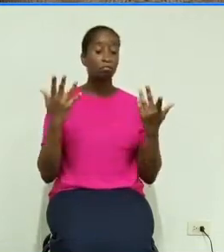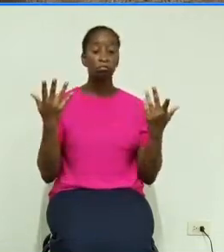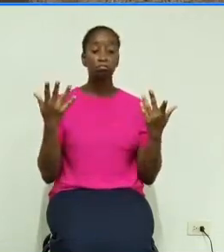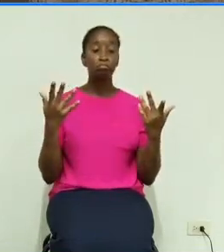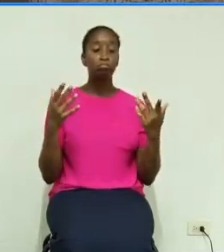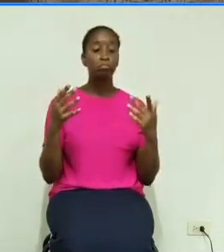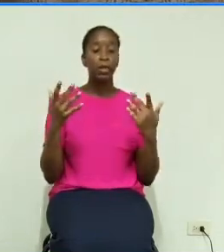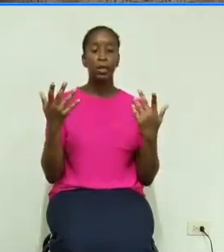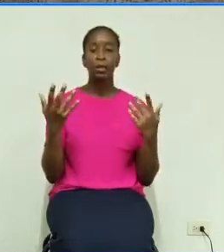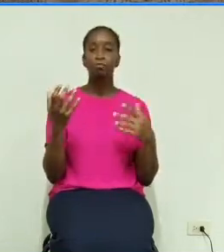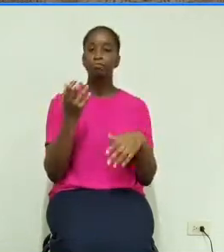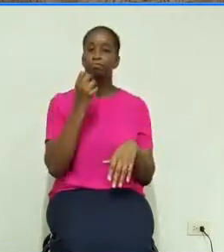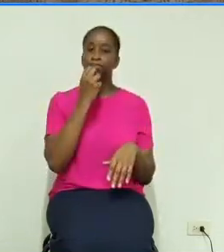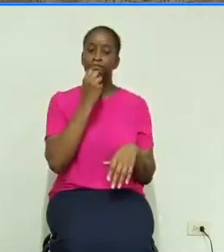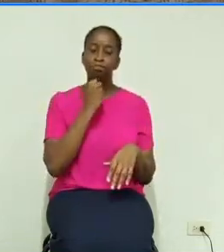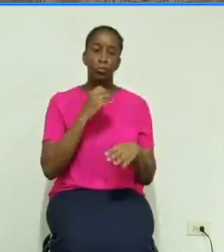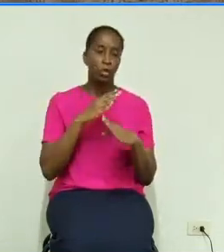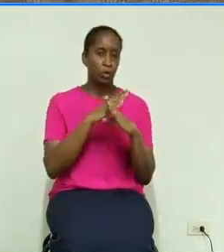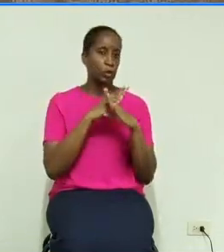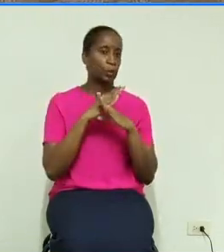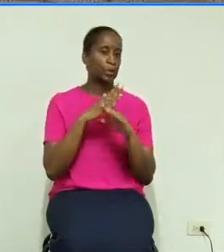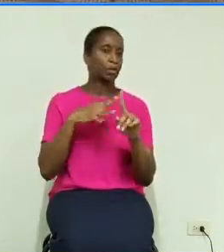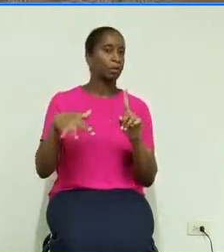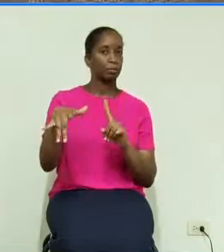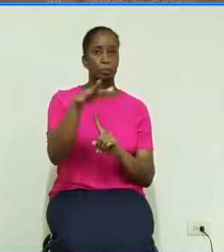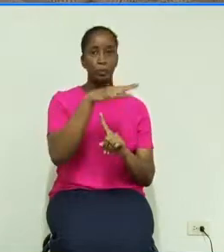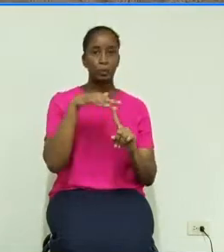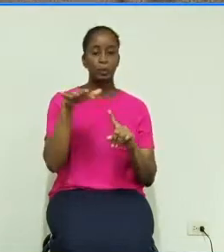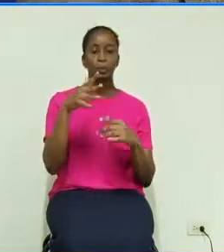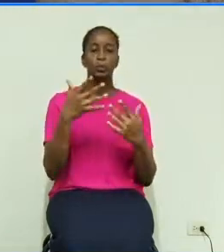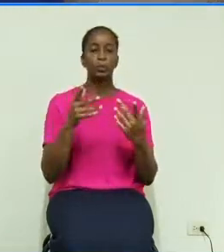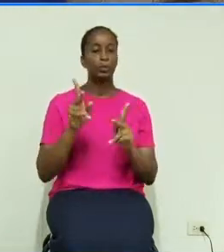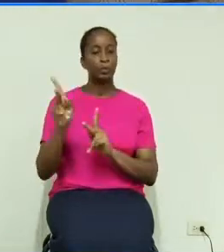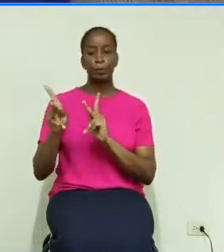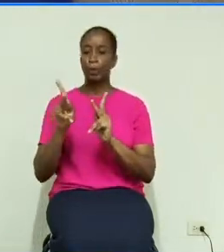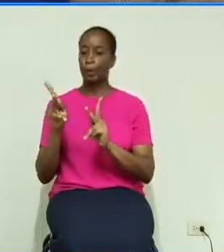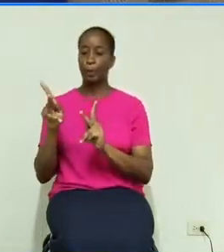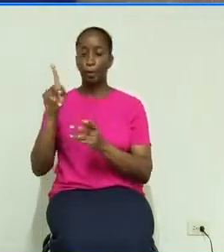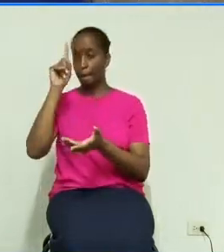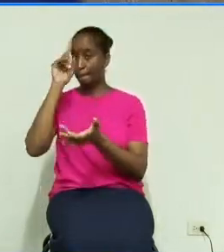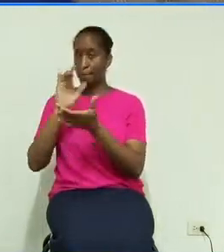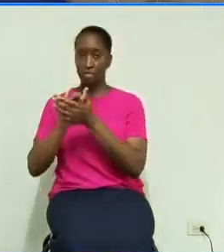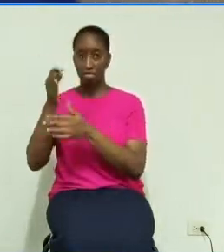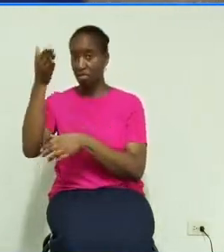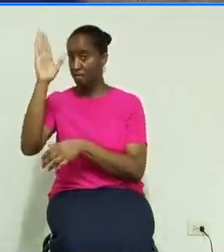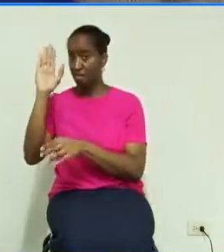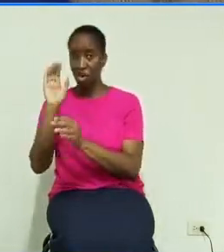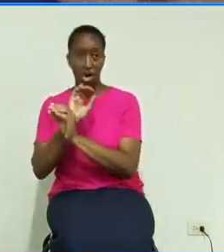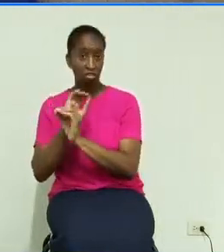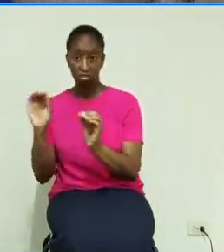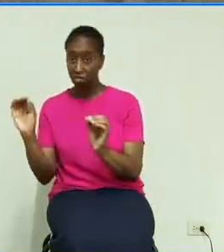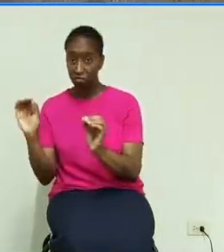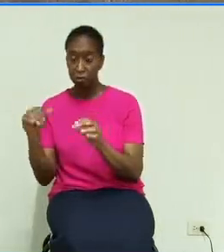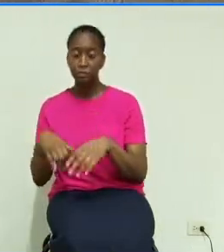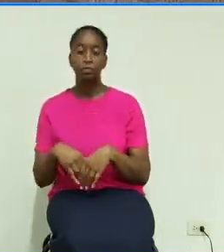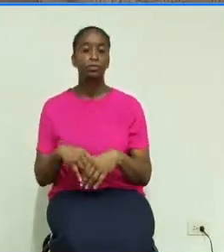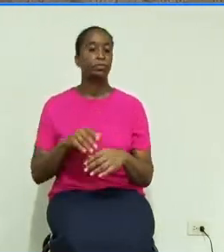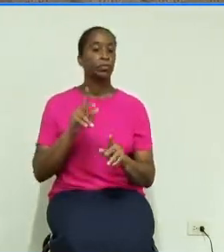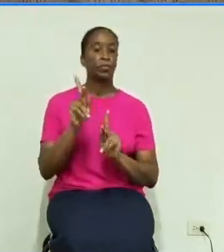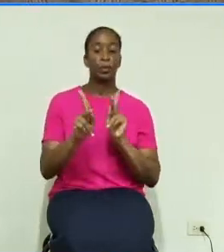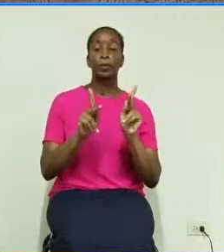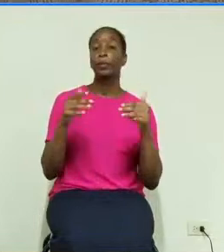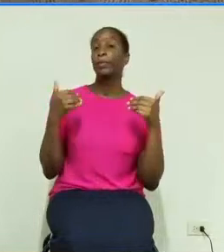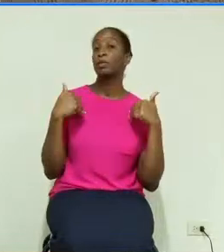the elderly, the youth. But remember also that several of